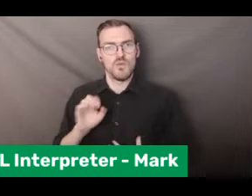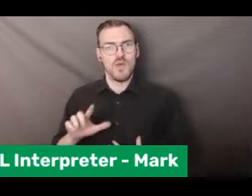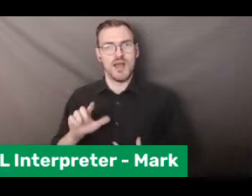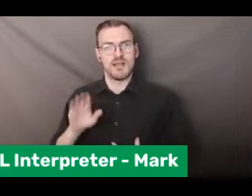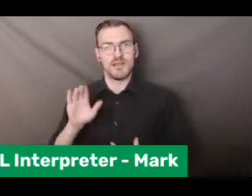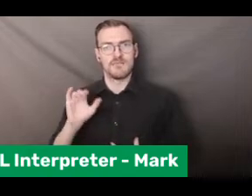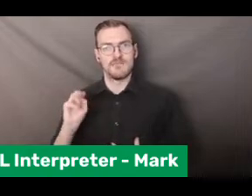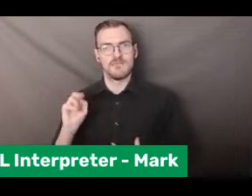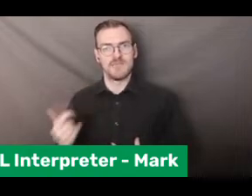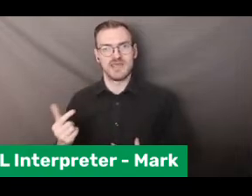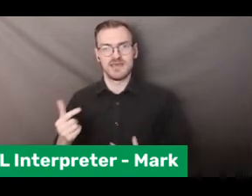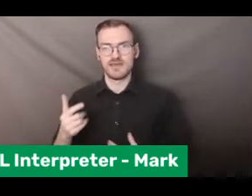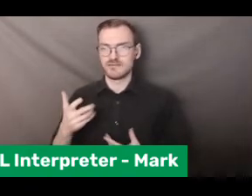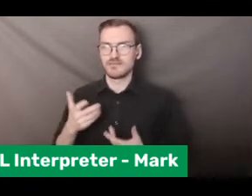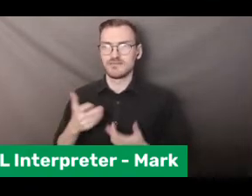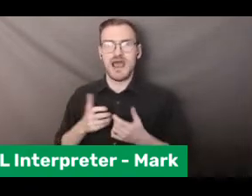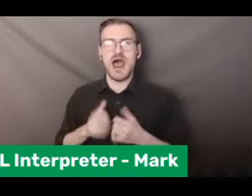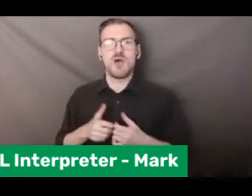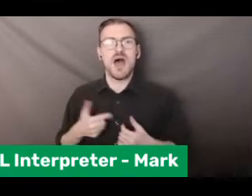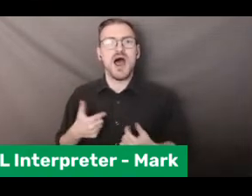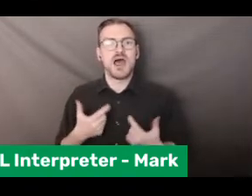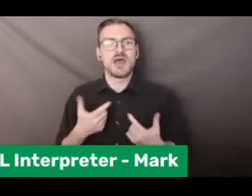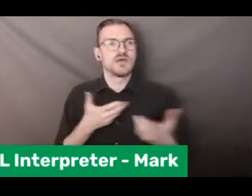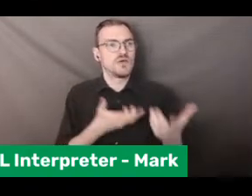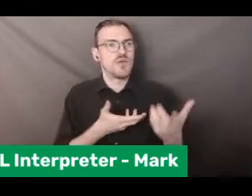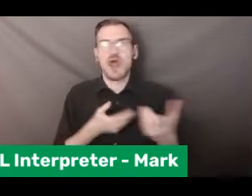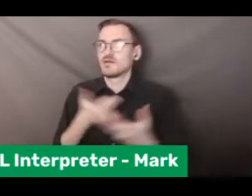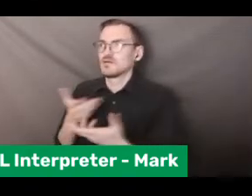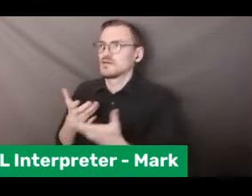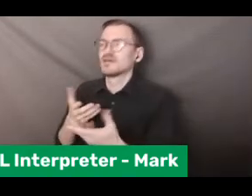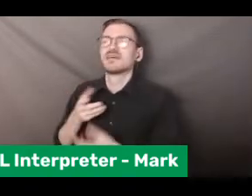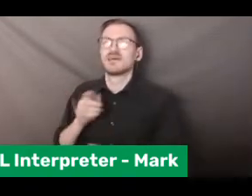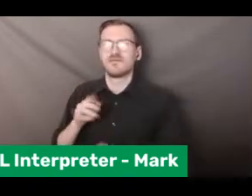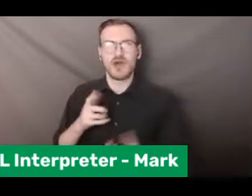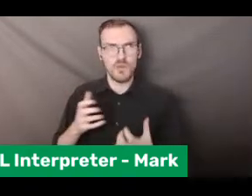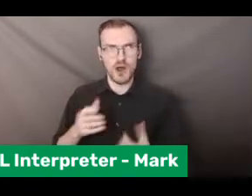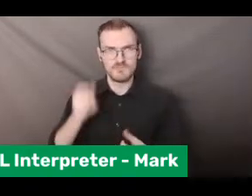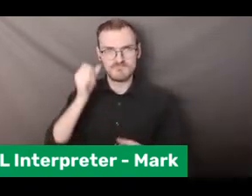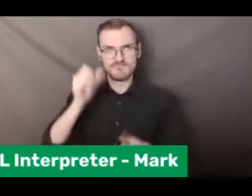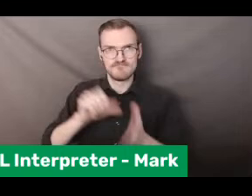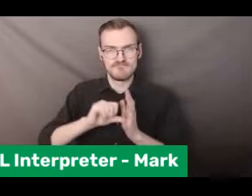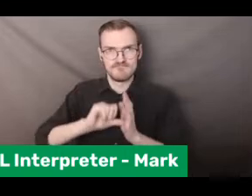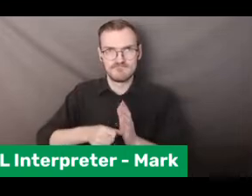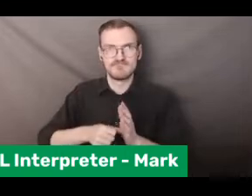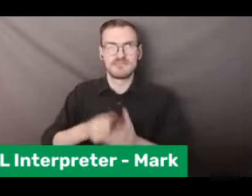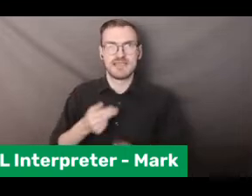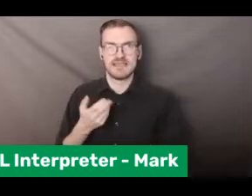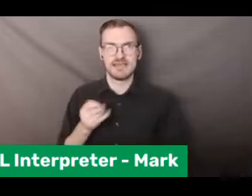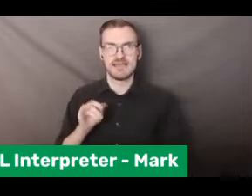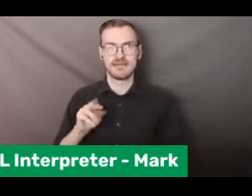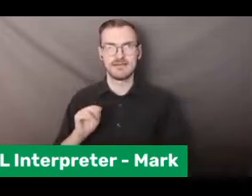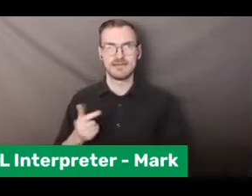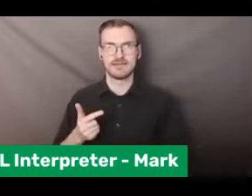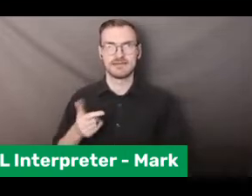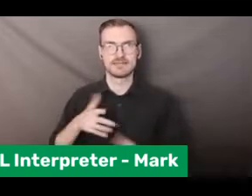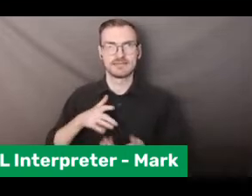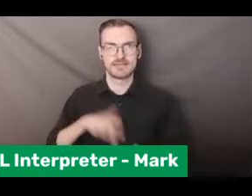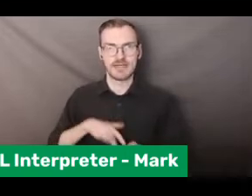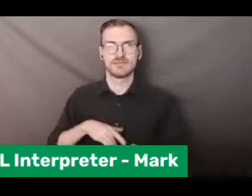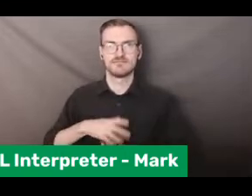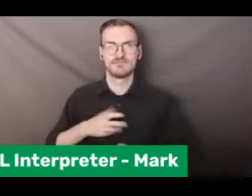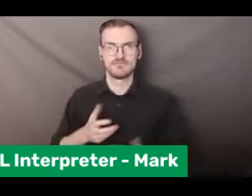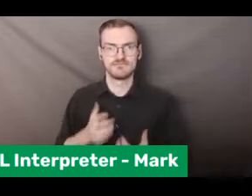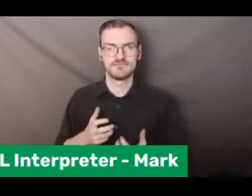get into that a little bit. And so Sean Ginwright calls us in and says healing-centered engagement is